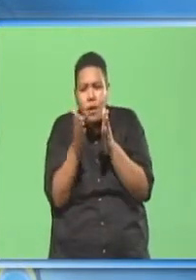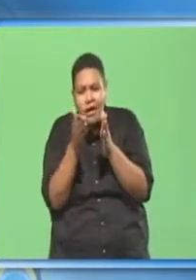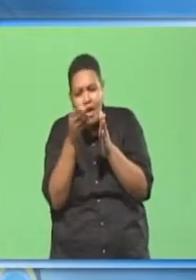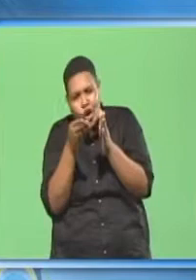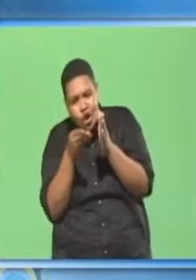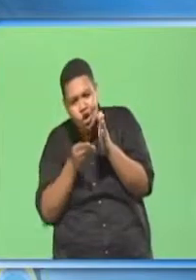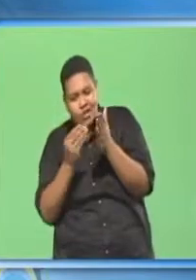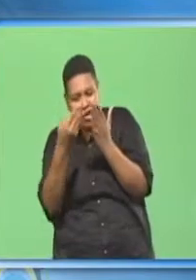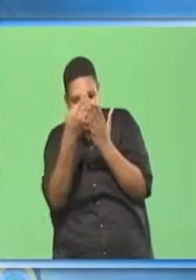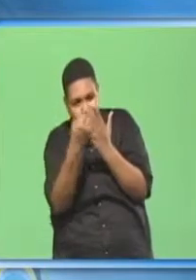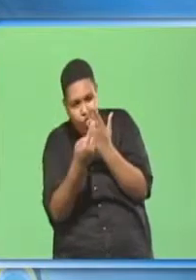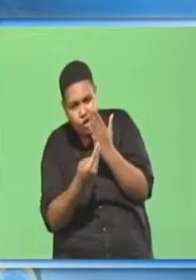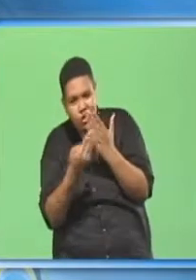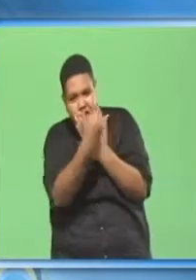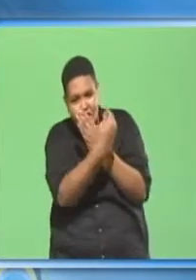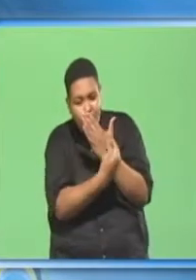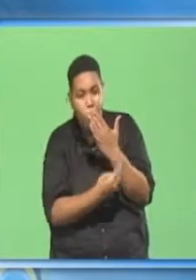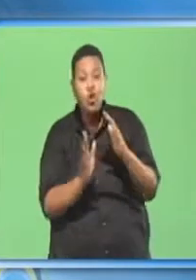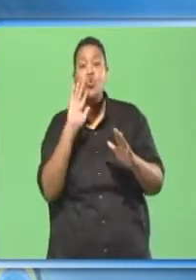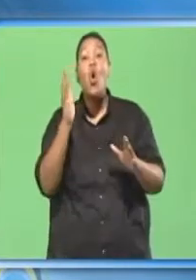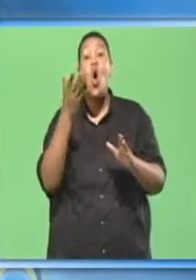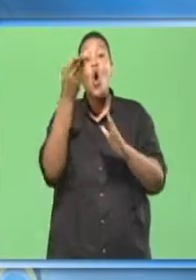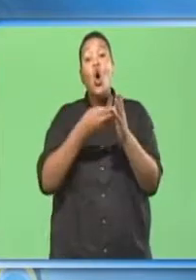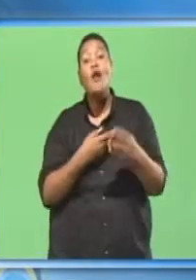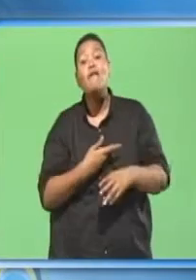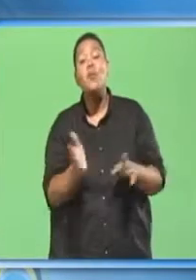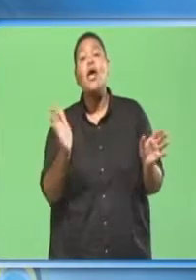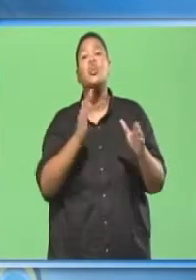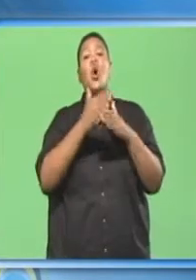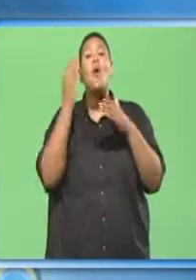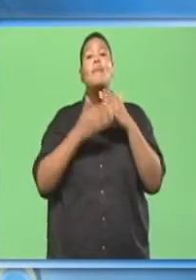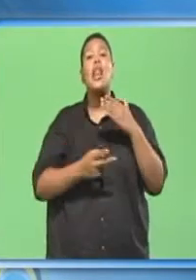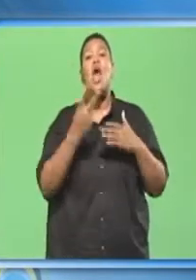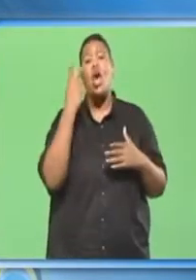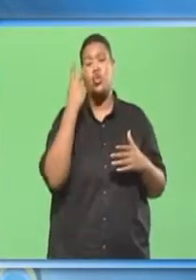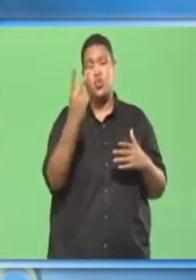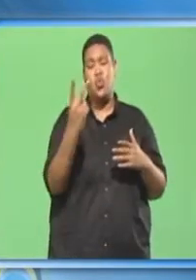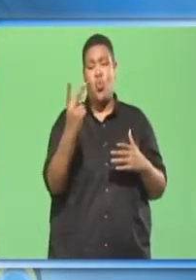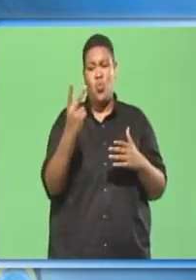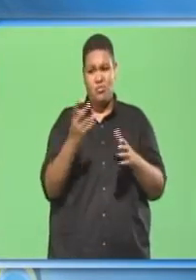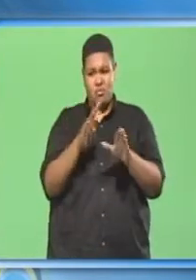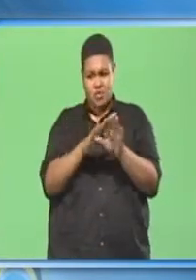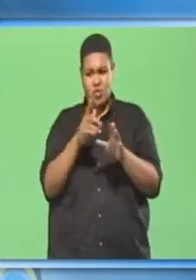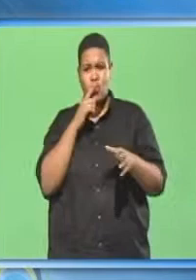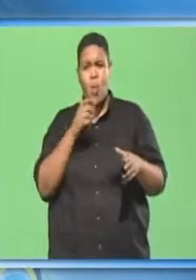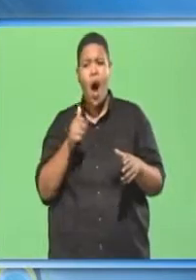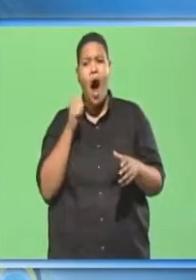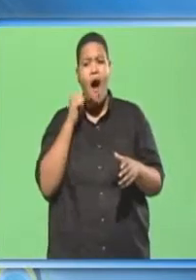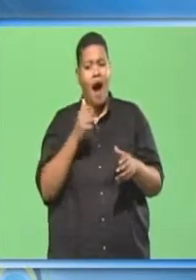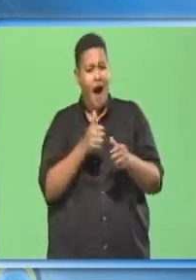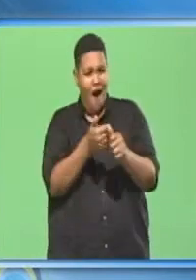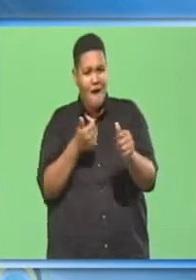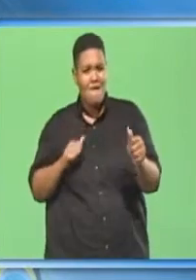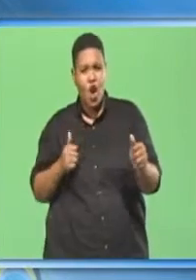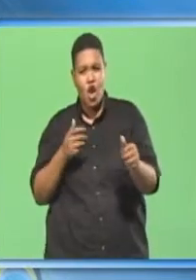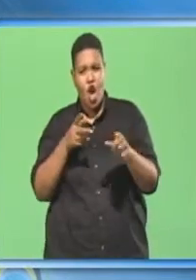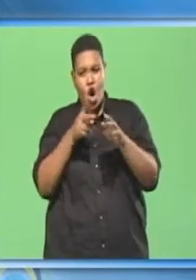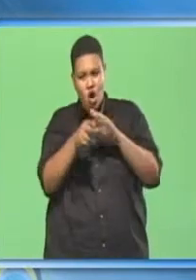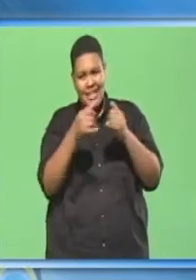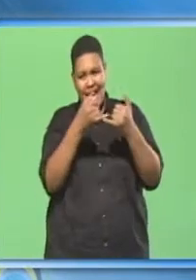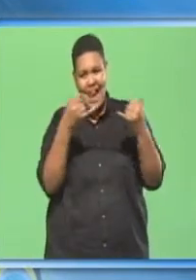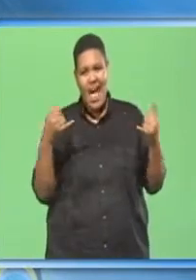Also, do not cut off the waist completely on 2 adjacent faces to avoid cutting the glue lines.